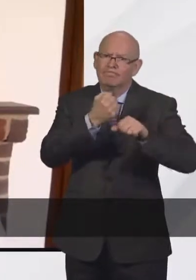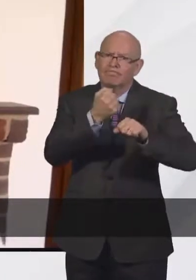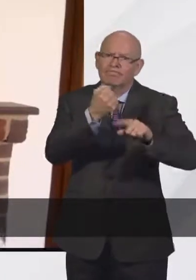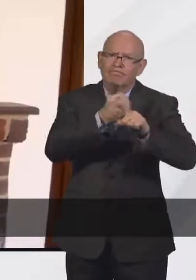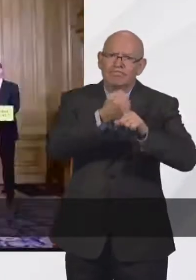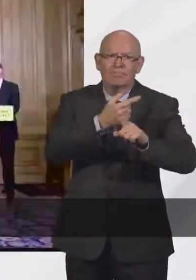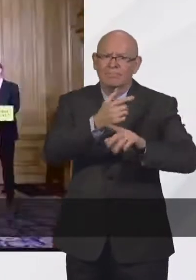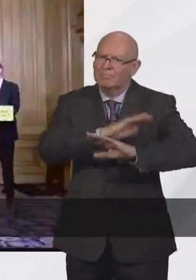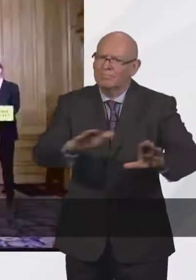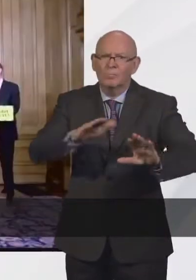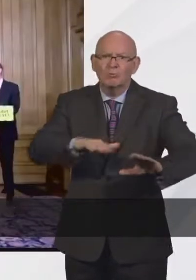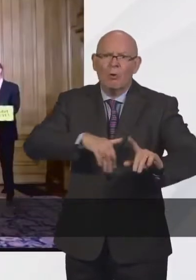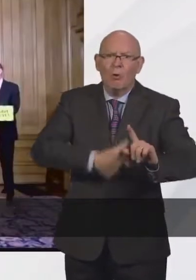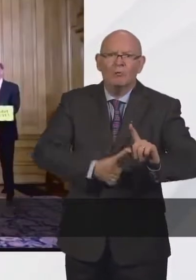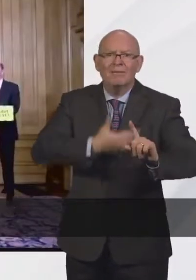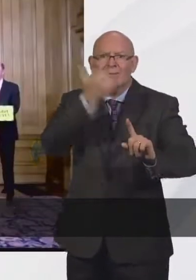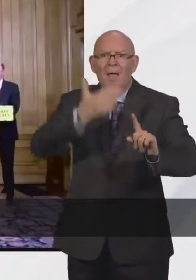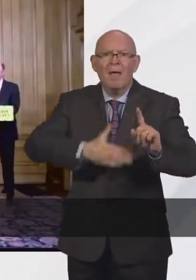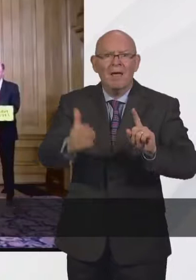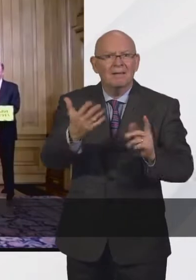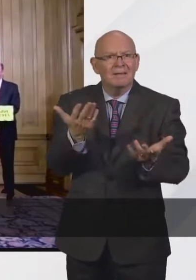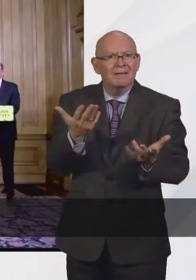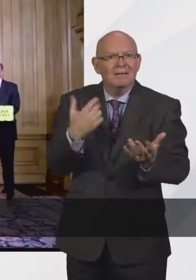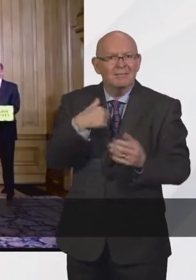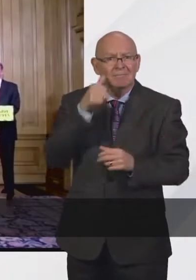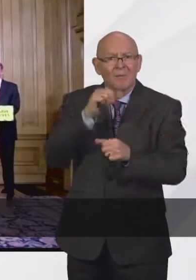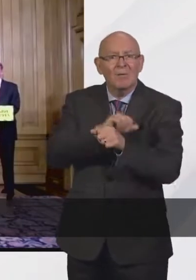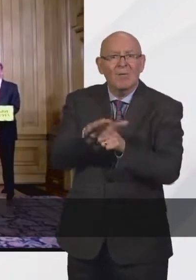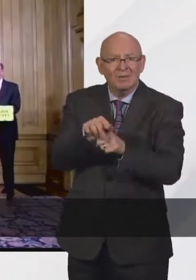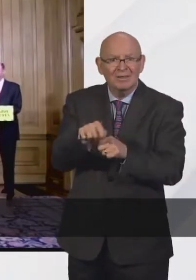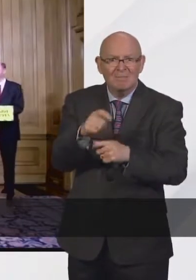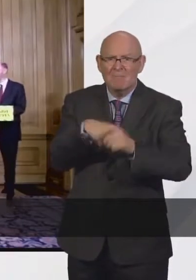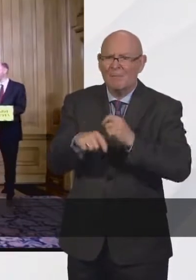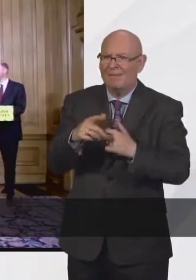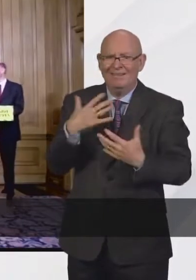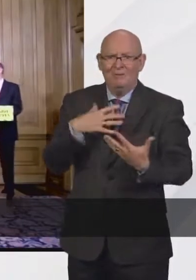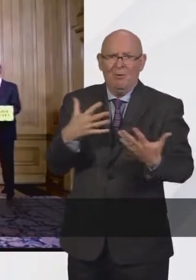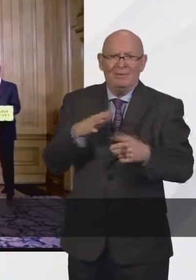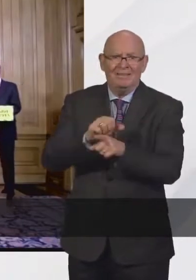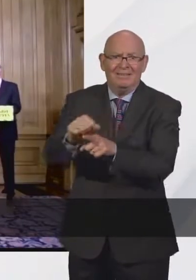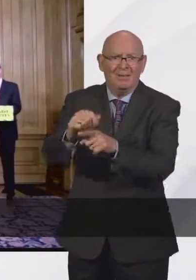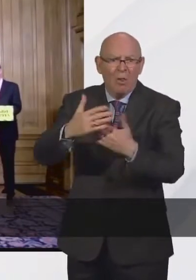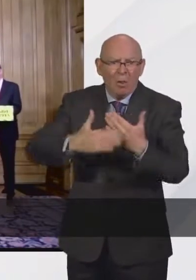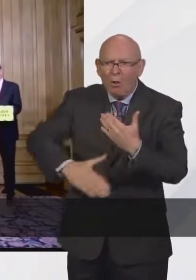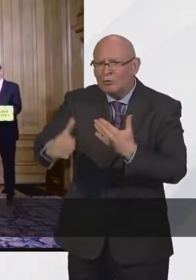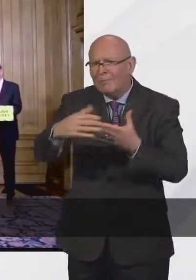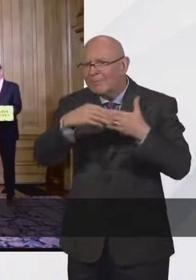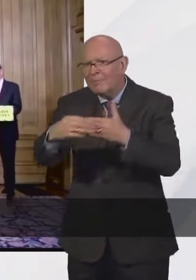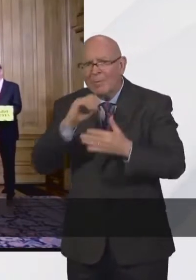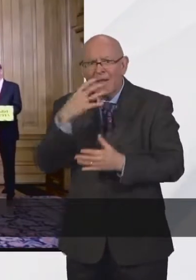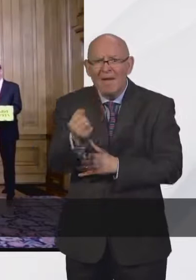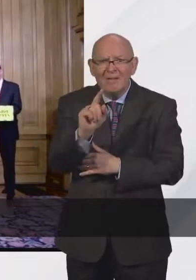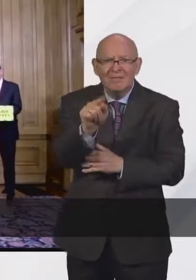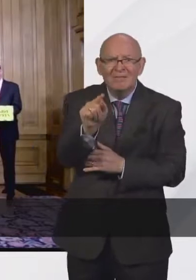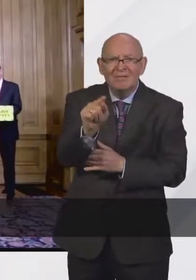forgotten? Well, thanks very much, Jessica. And look, I totally agree with you about one of the most